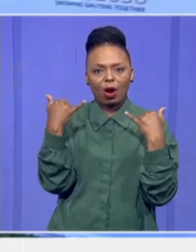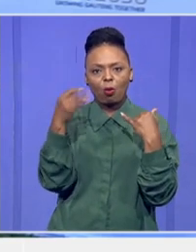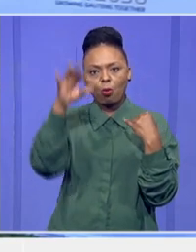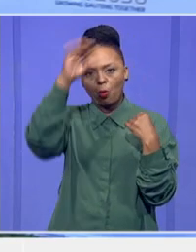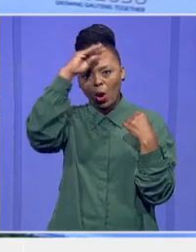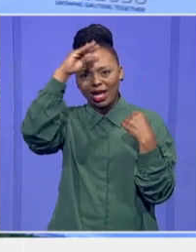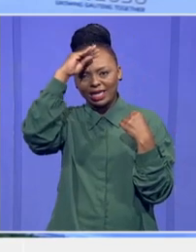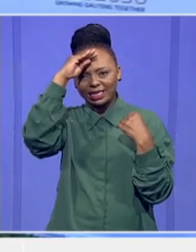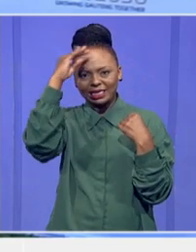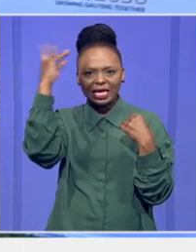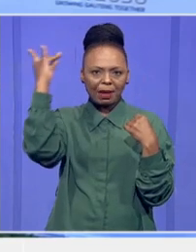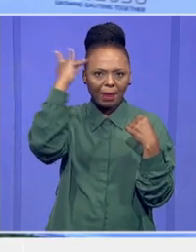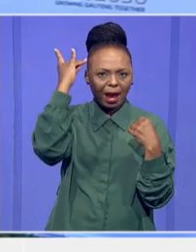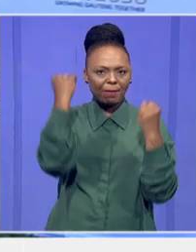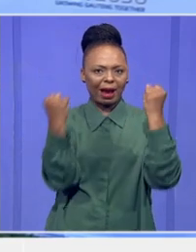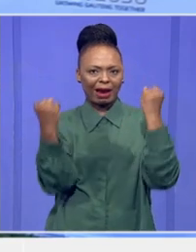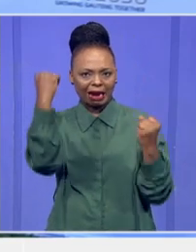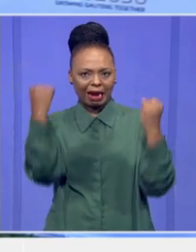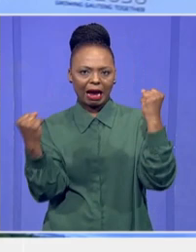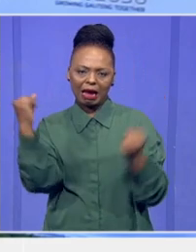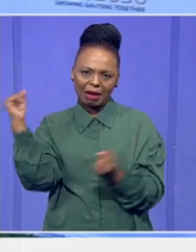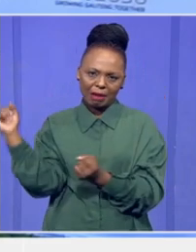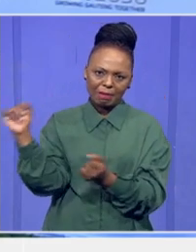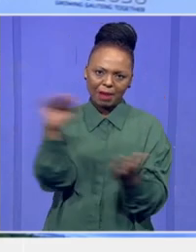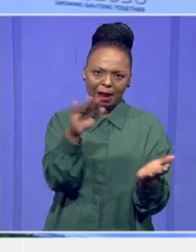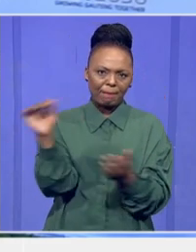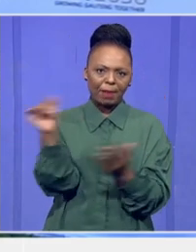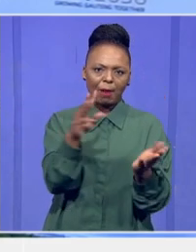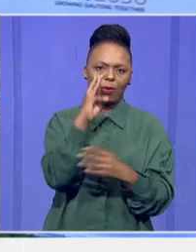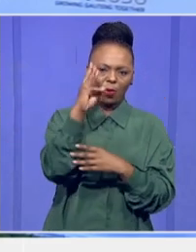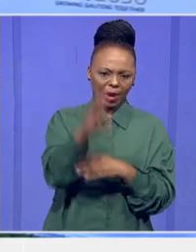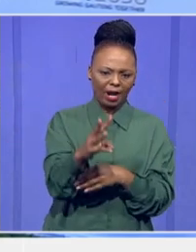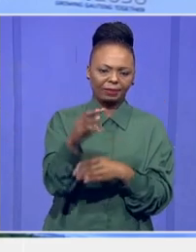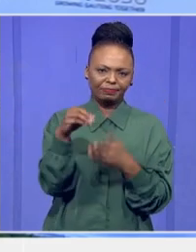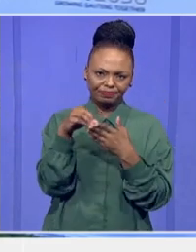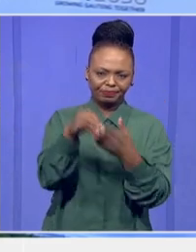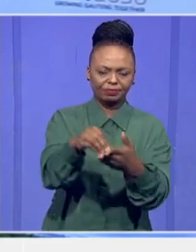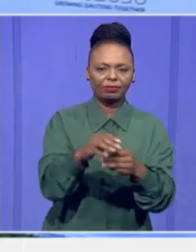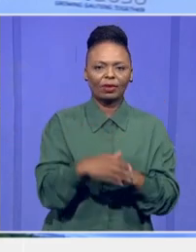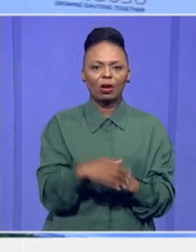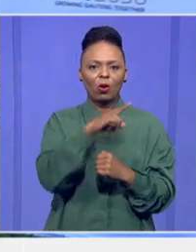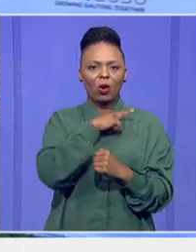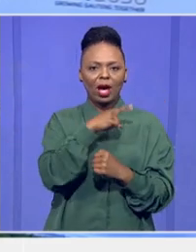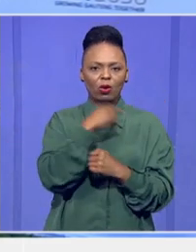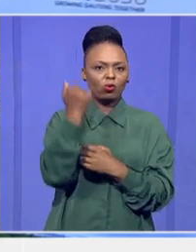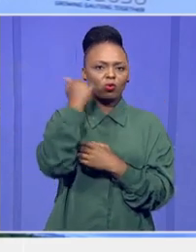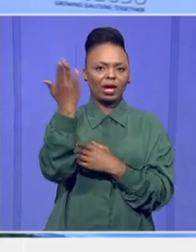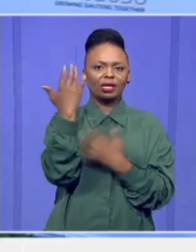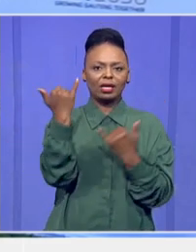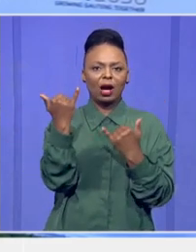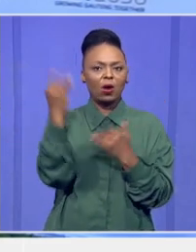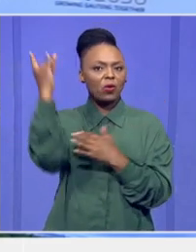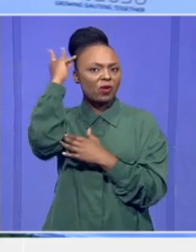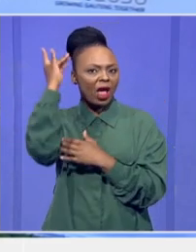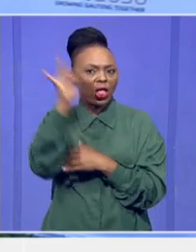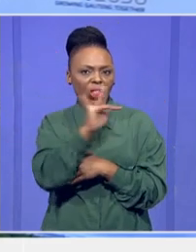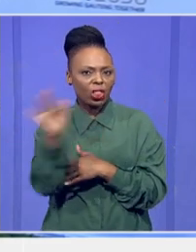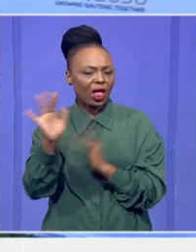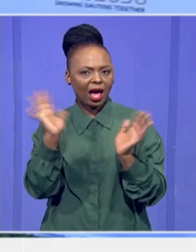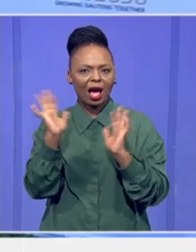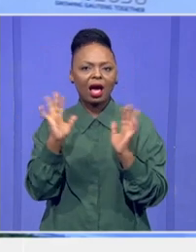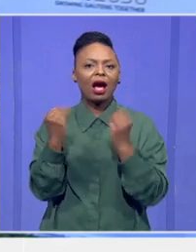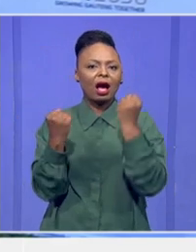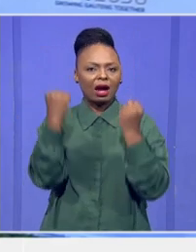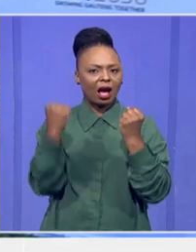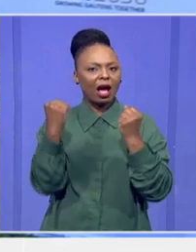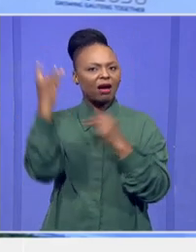ensure that no police station is left without a police van in the event that there is a call out. One